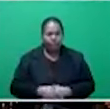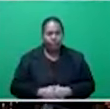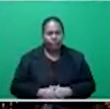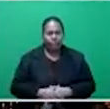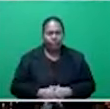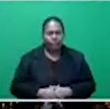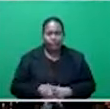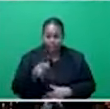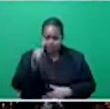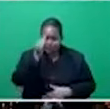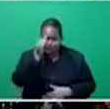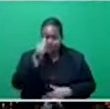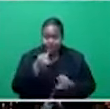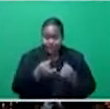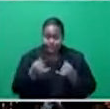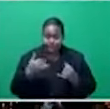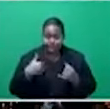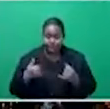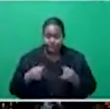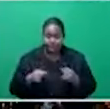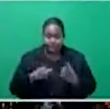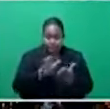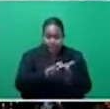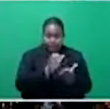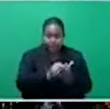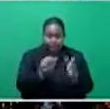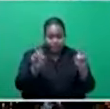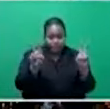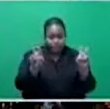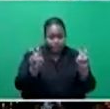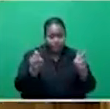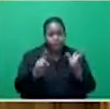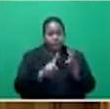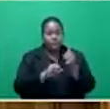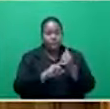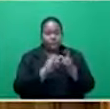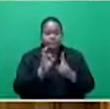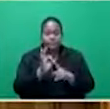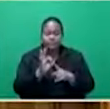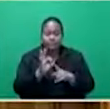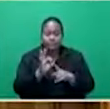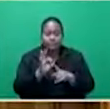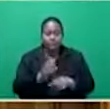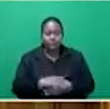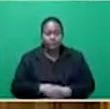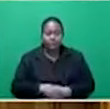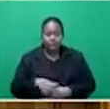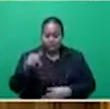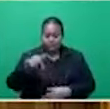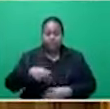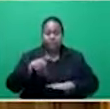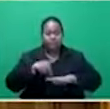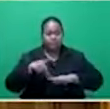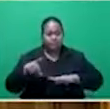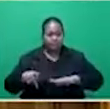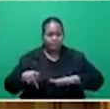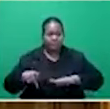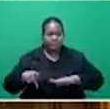you know very well that the subject of USP has come up in this Parliament so